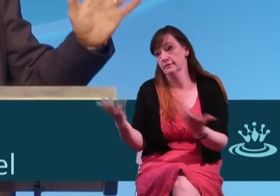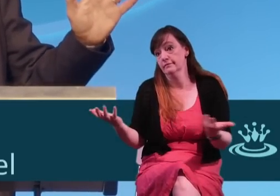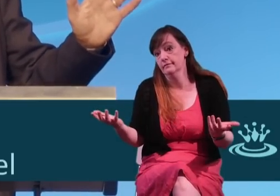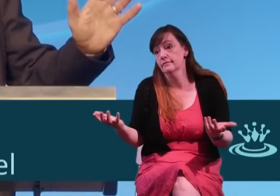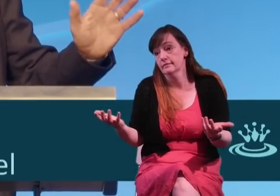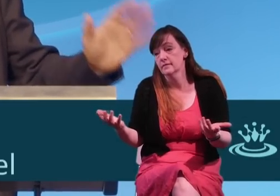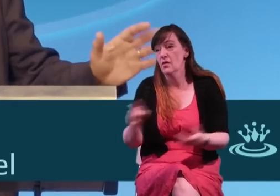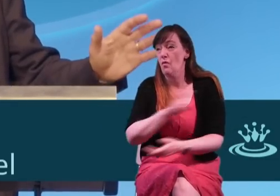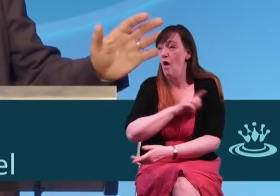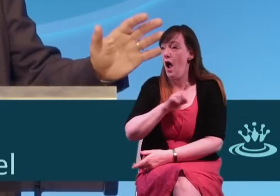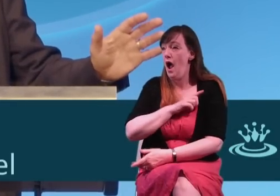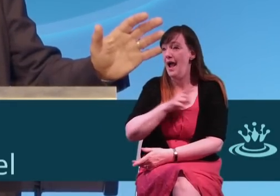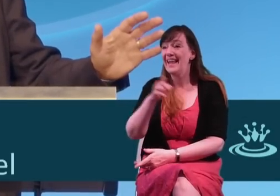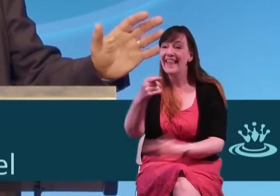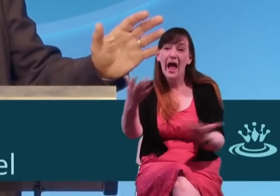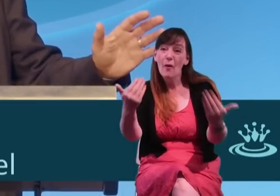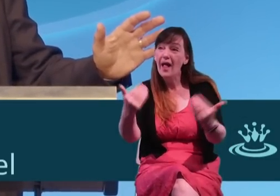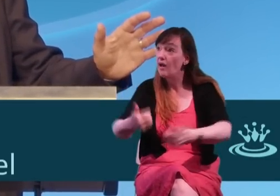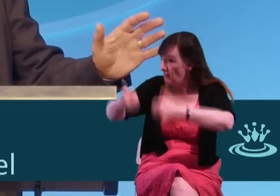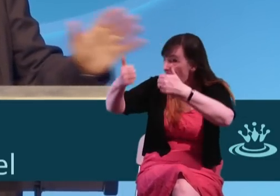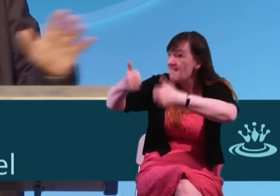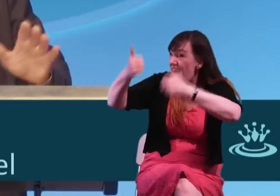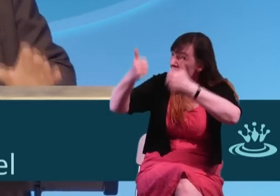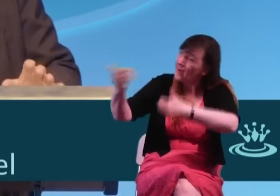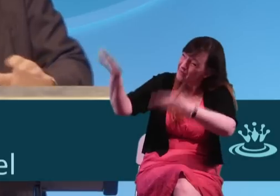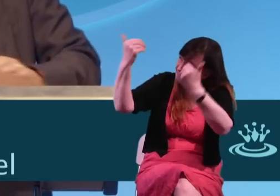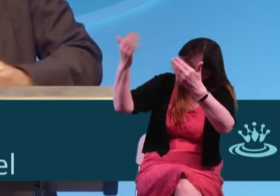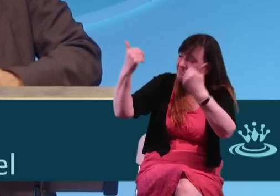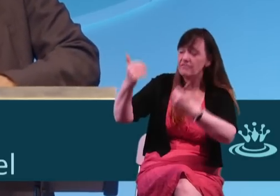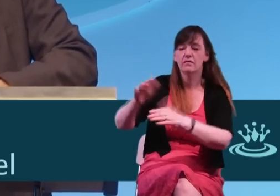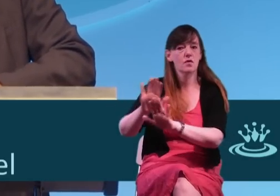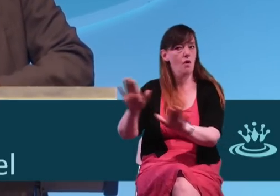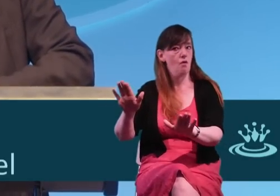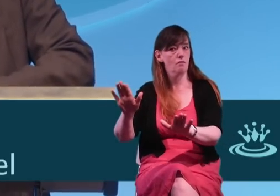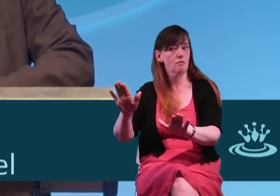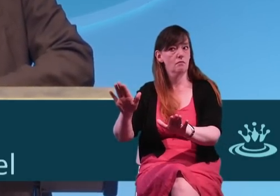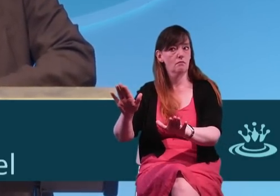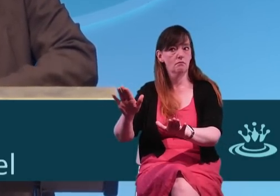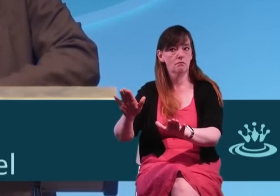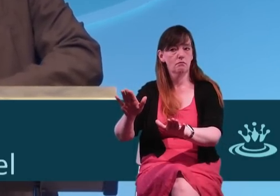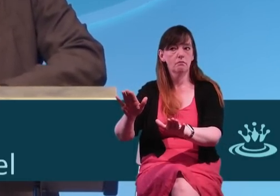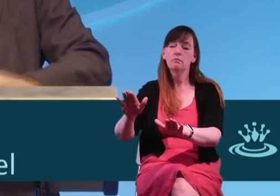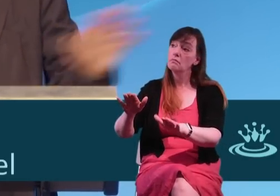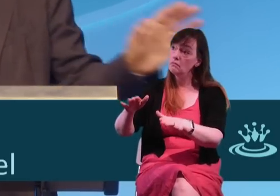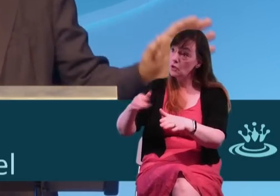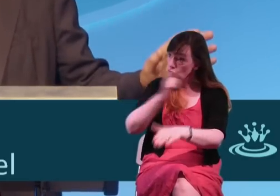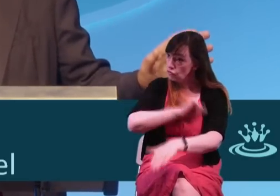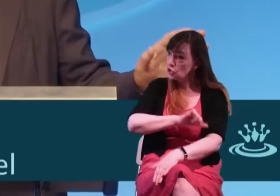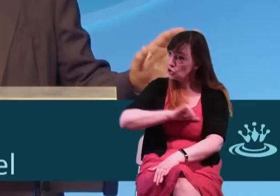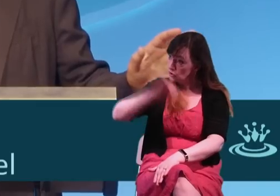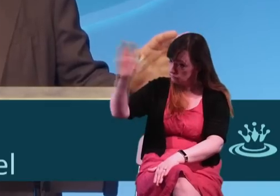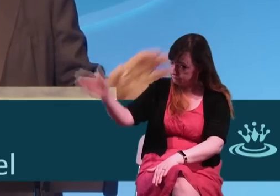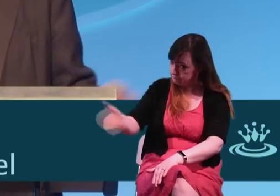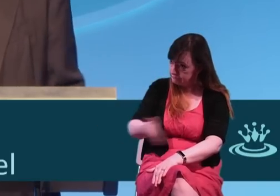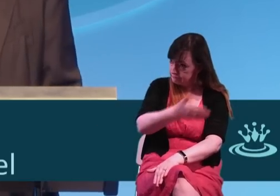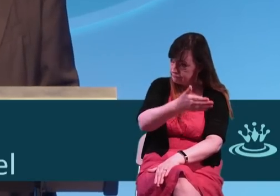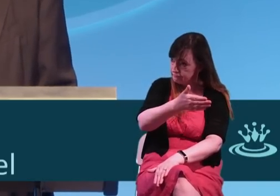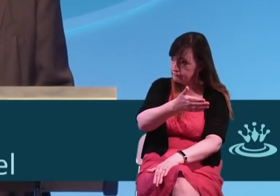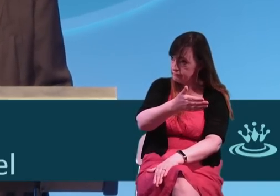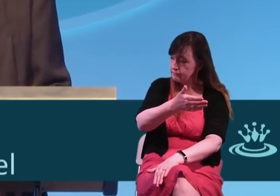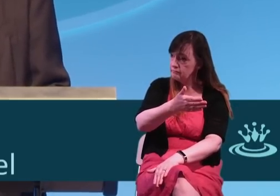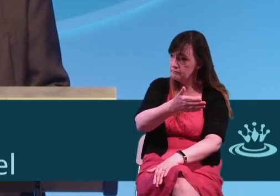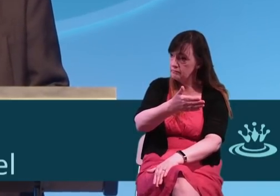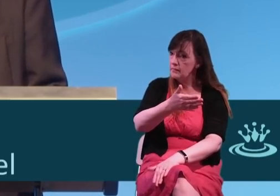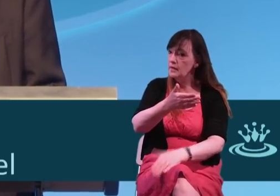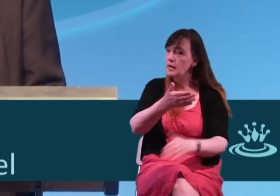children, because it will not be there for you. They are prepared to allow Christianity a place in the pantheon, but they are